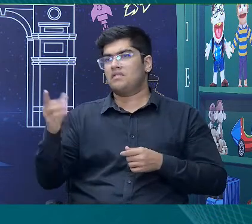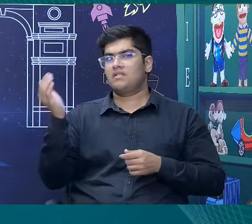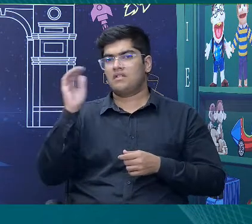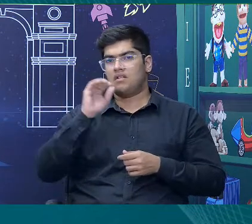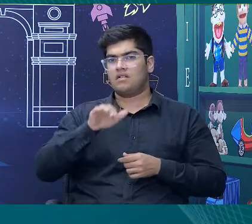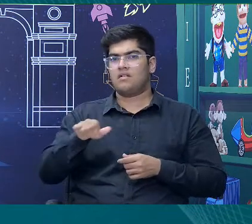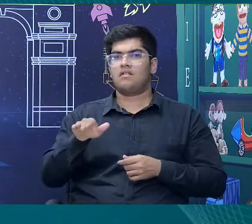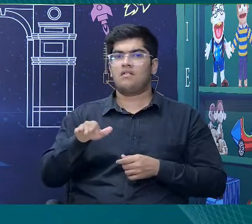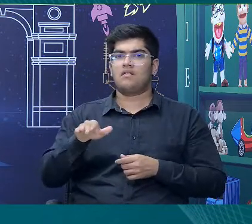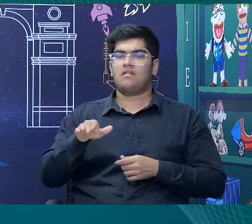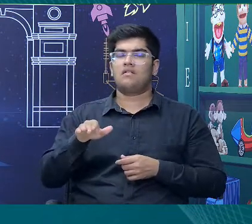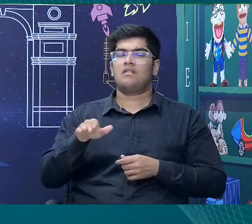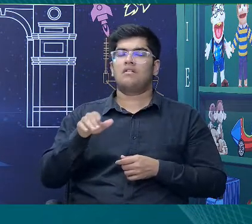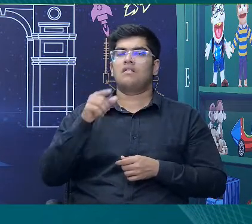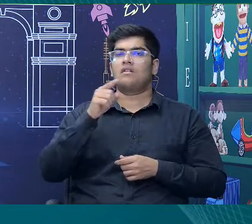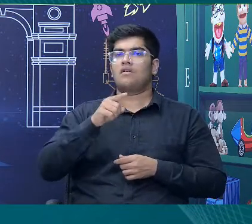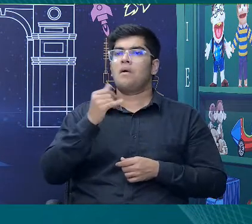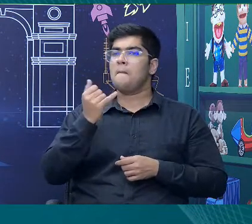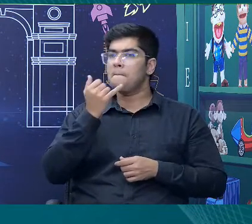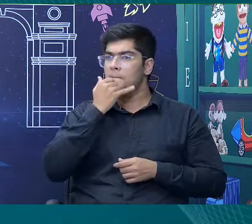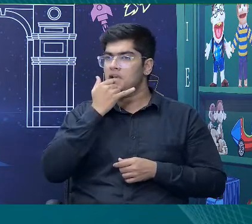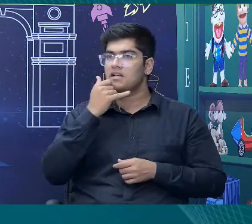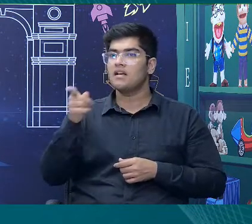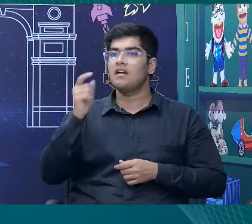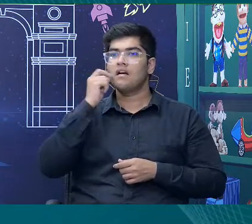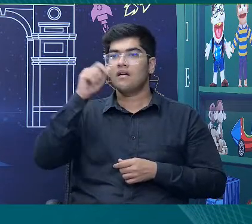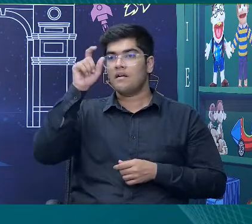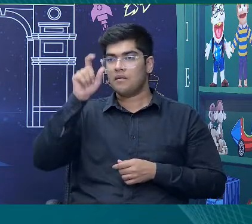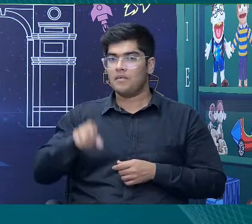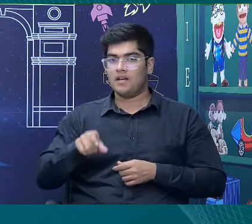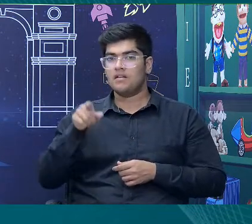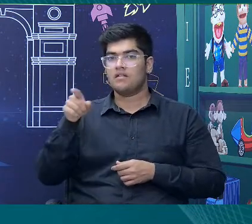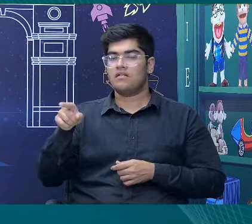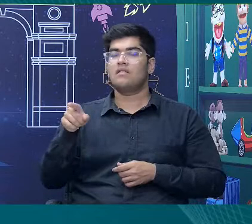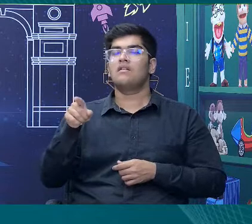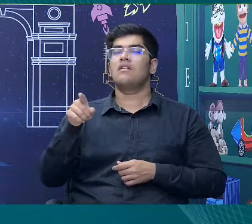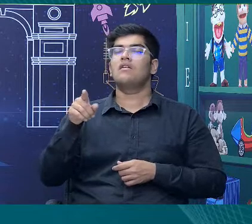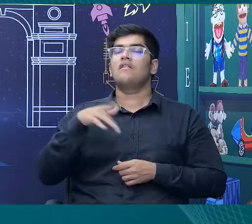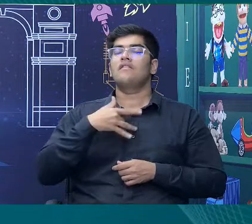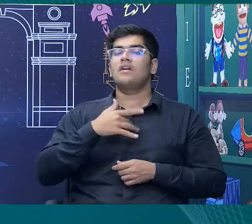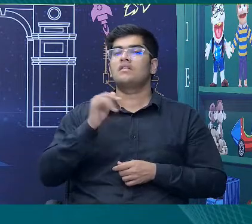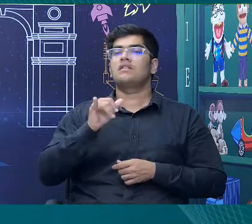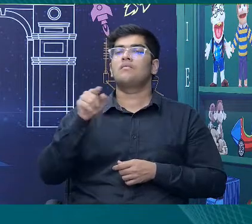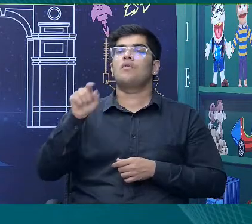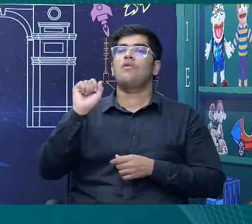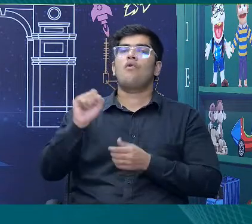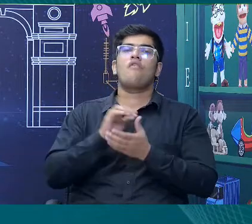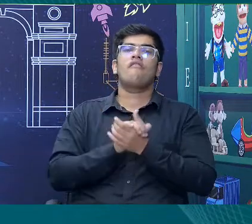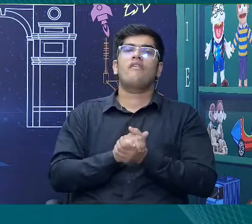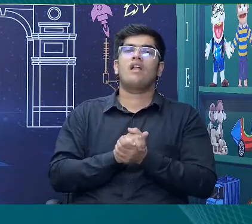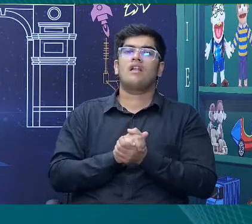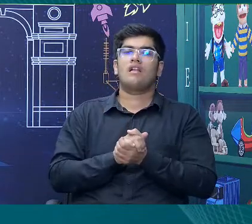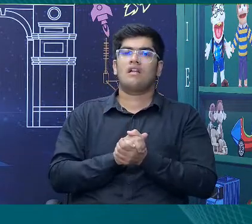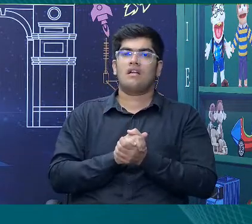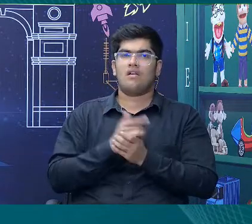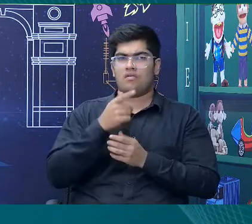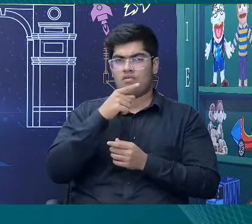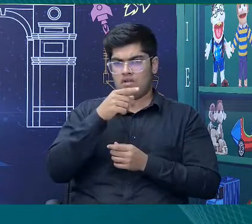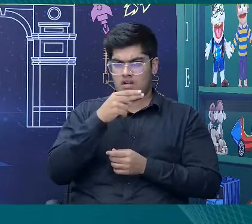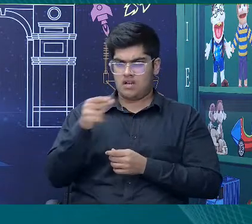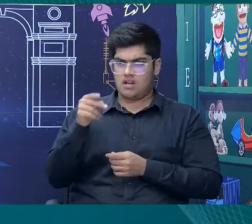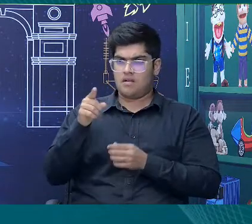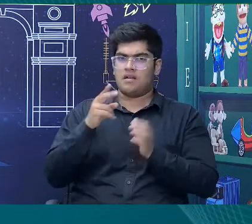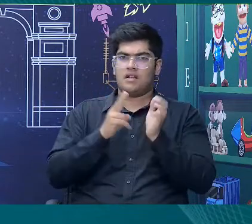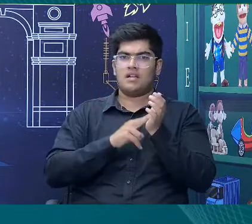he mistakes this tramp for some old acquaintance. Okay. And he says, "Oh, it's you,